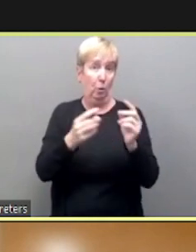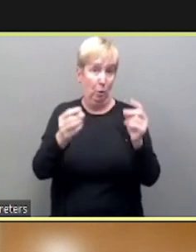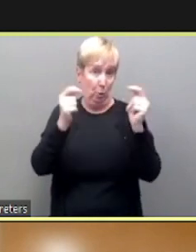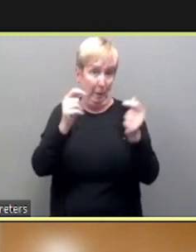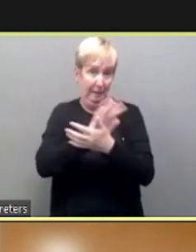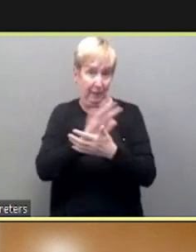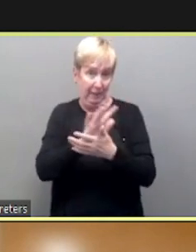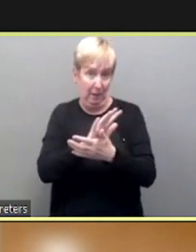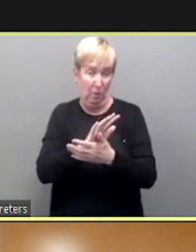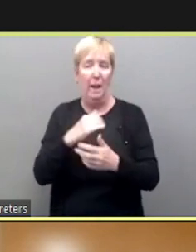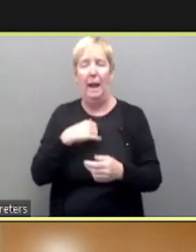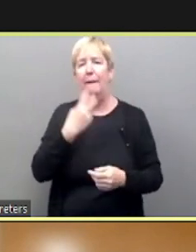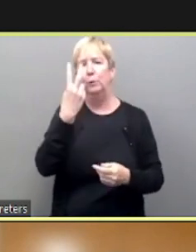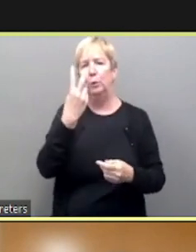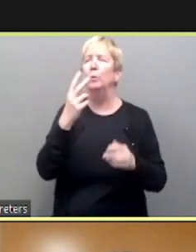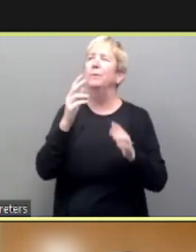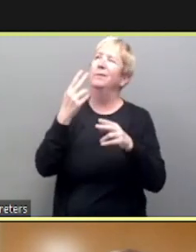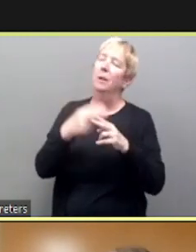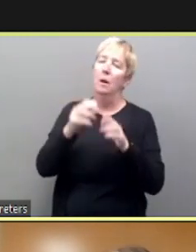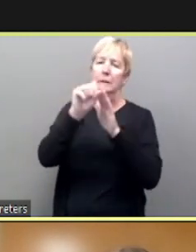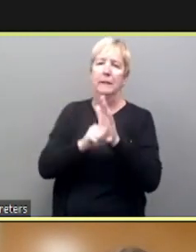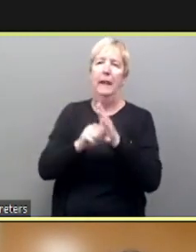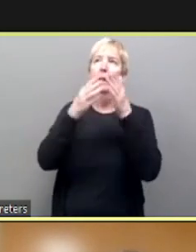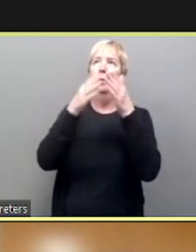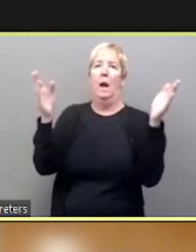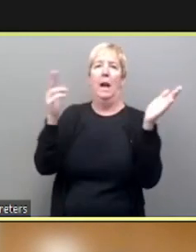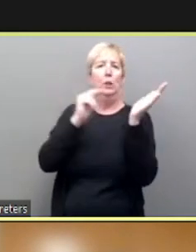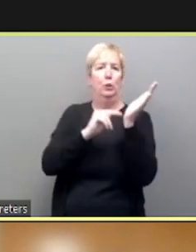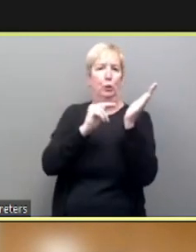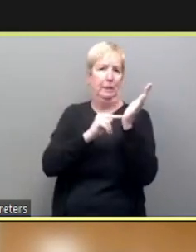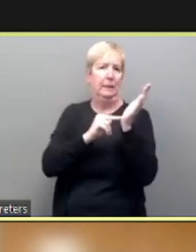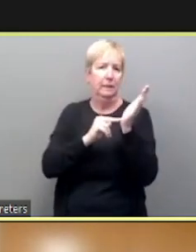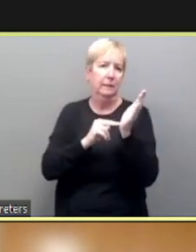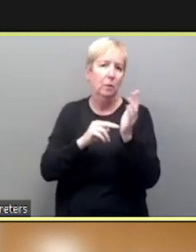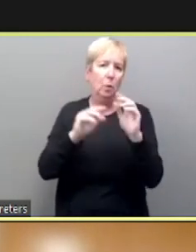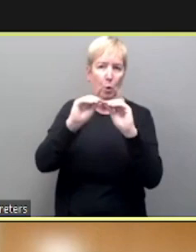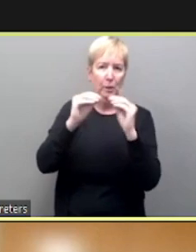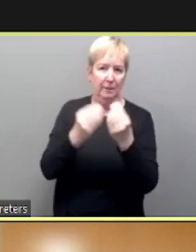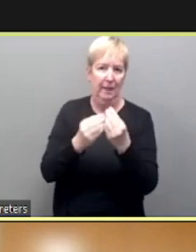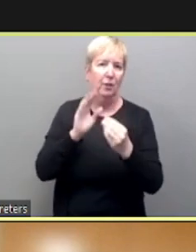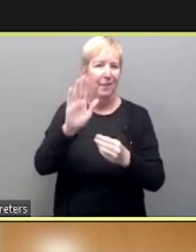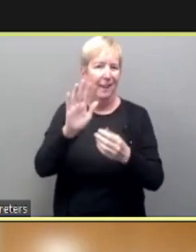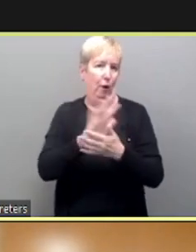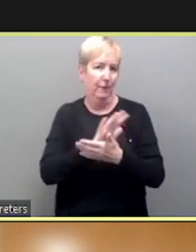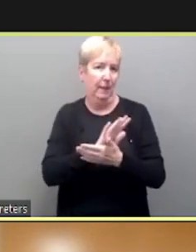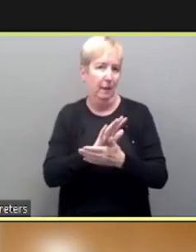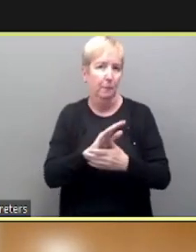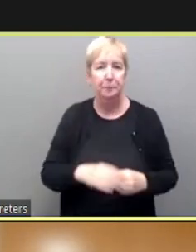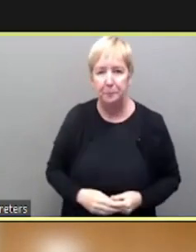nursing organizations that shows a bit more about the current nursing situation.